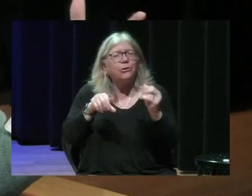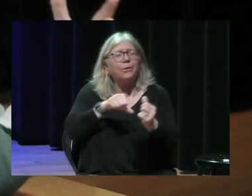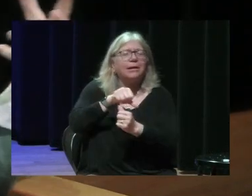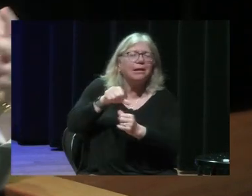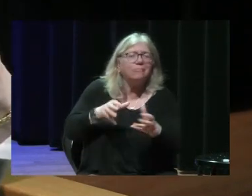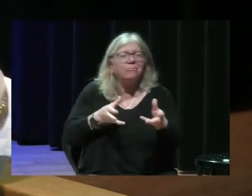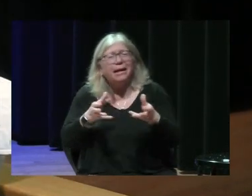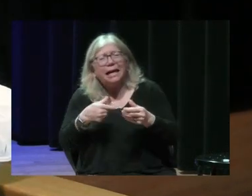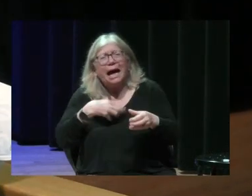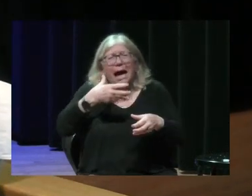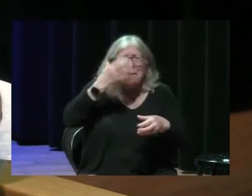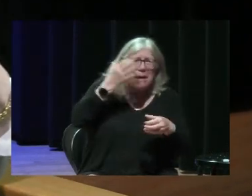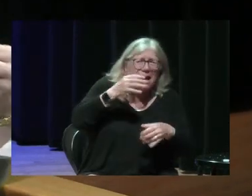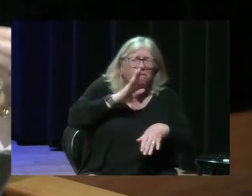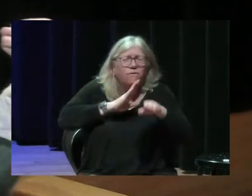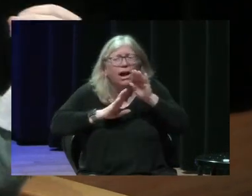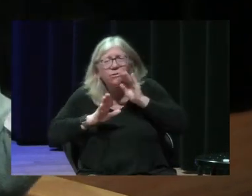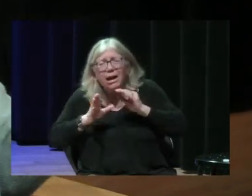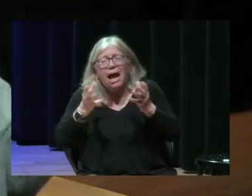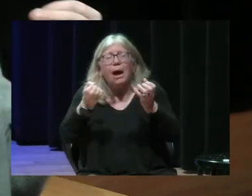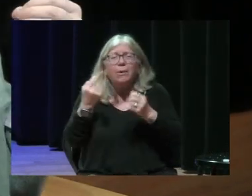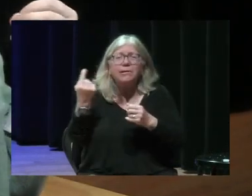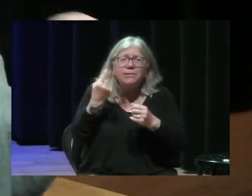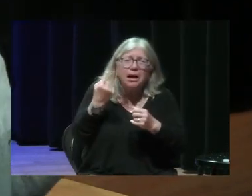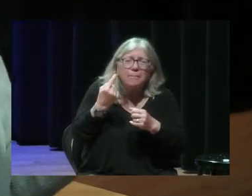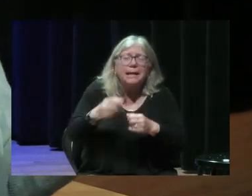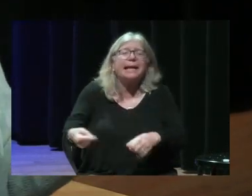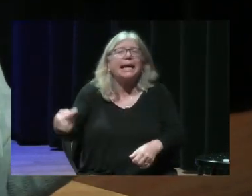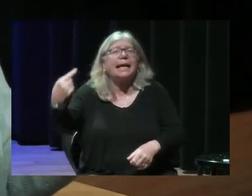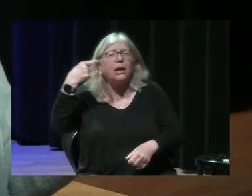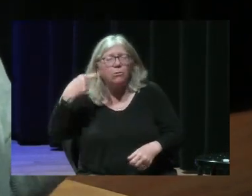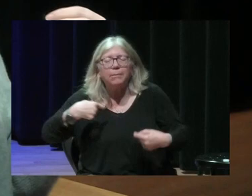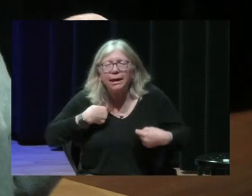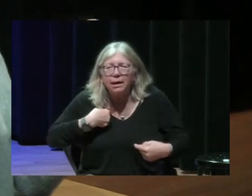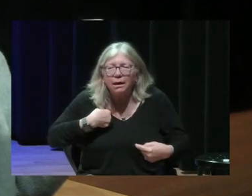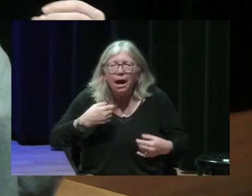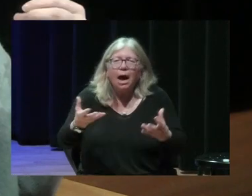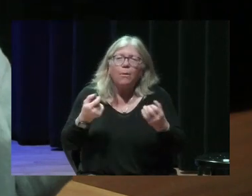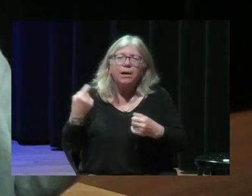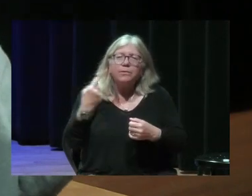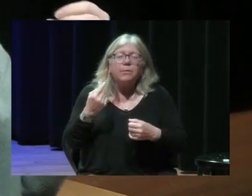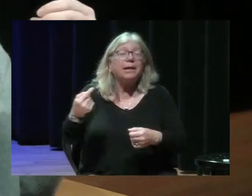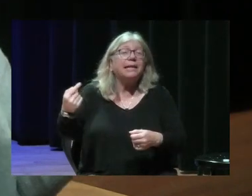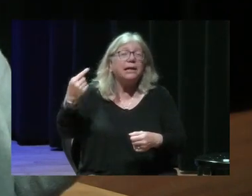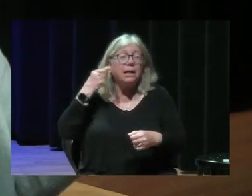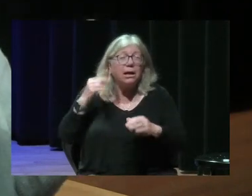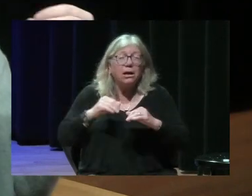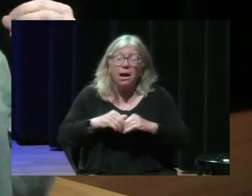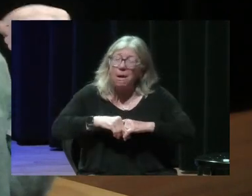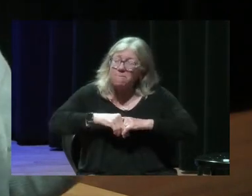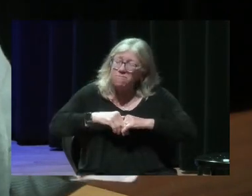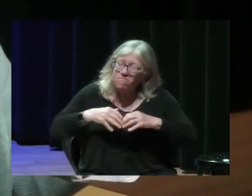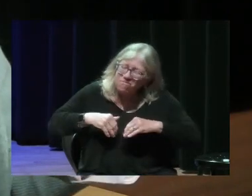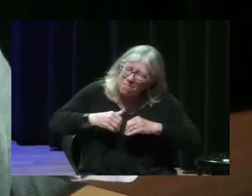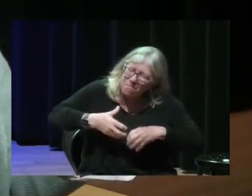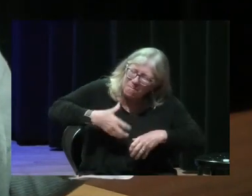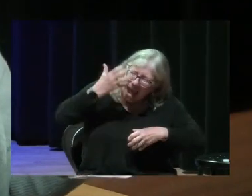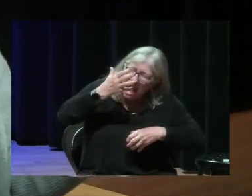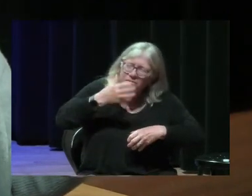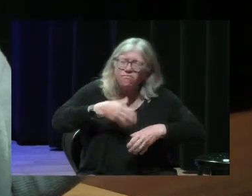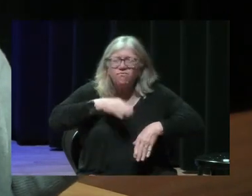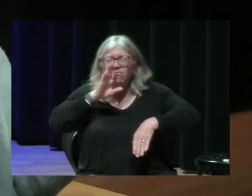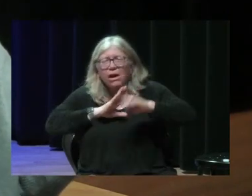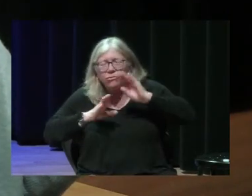other, like, I'm mad, I'm frustrated, I want somebody to hear me. I want somebody to hear how mad and frustrated I